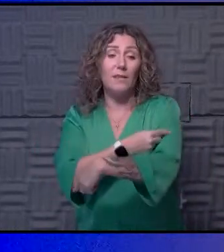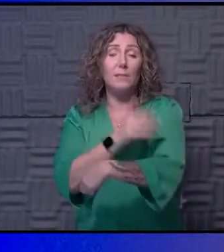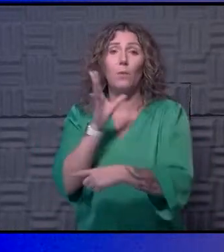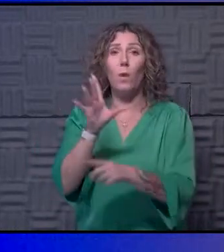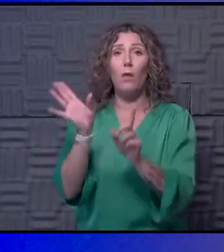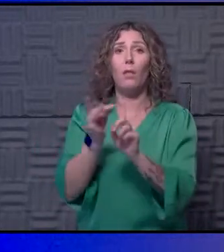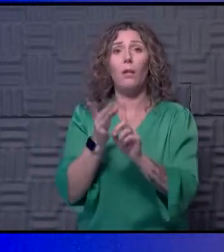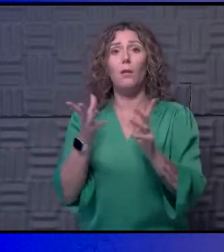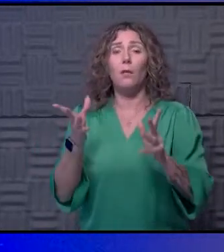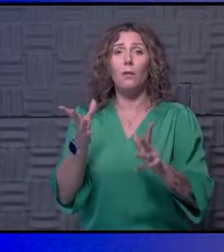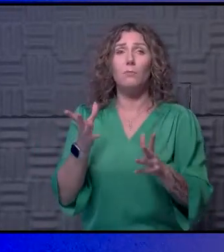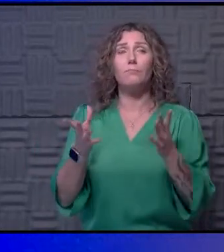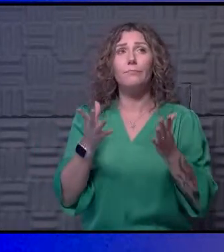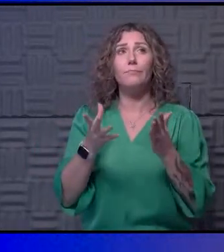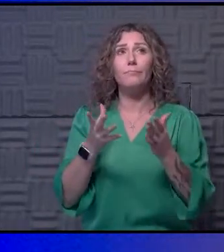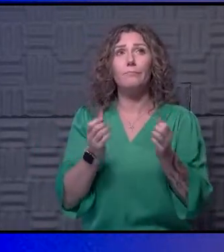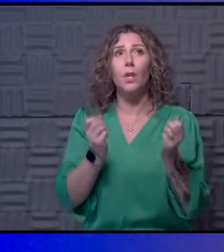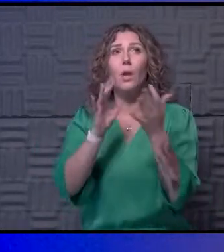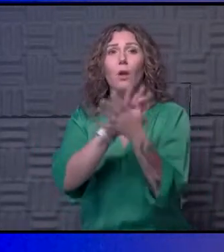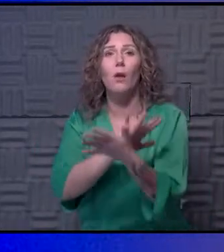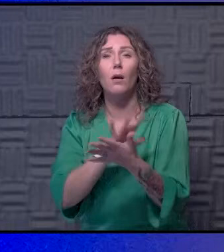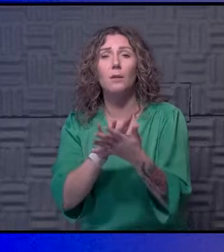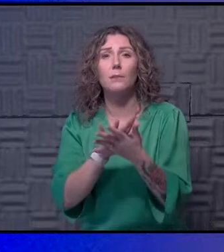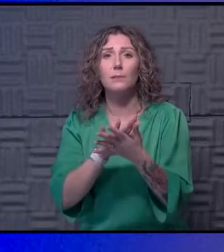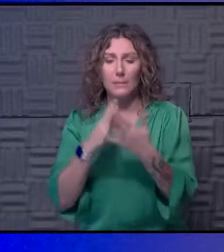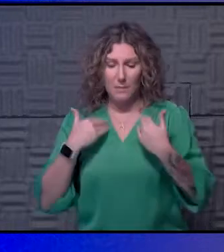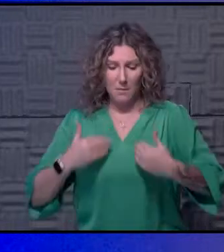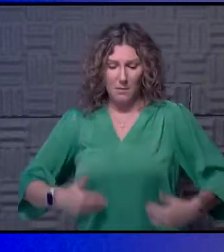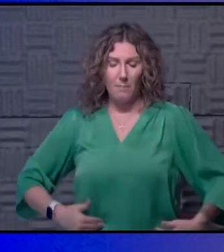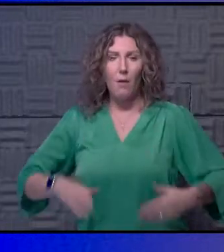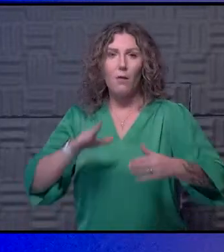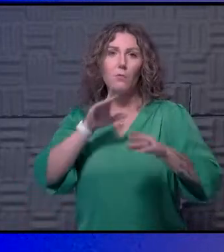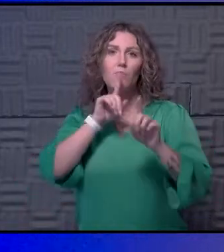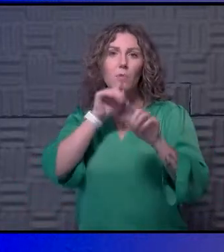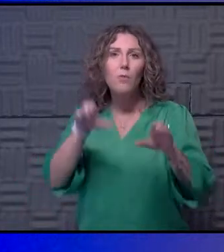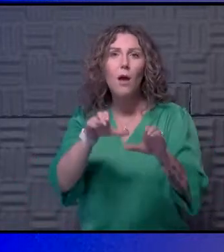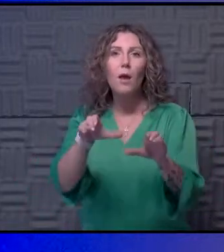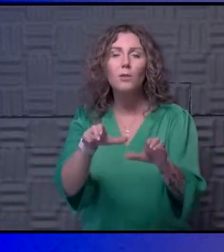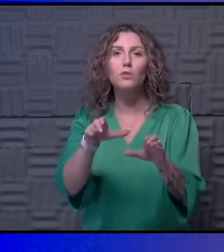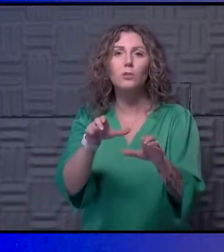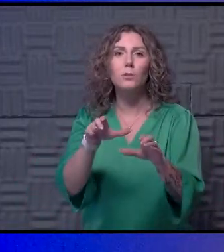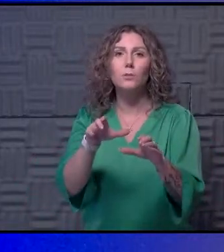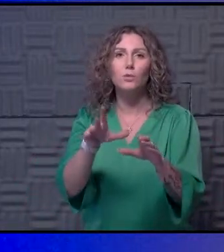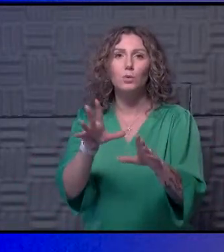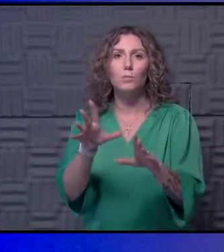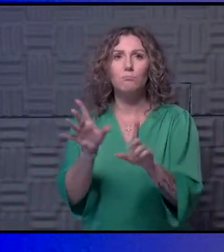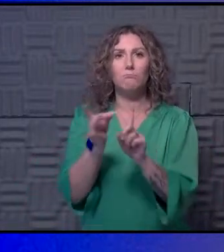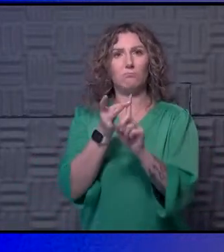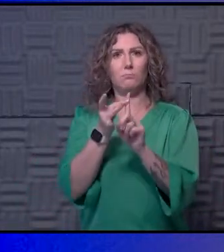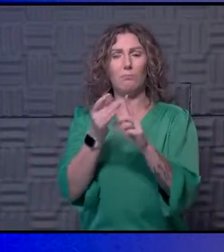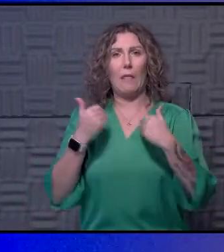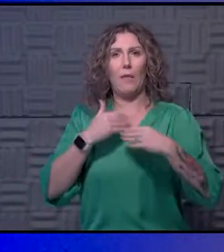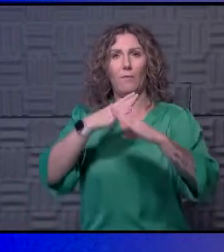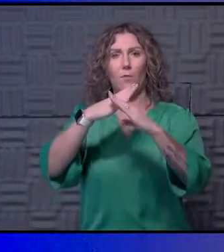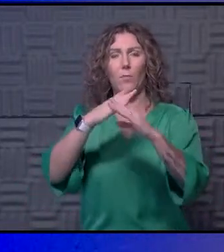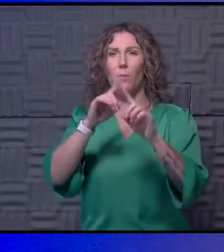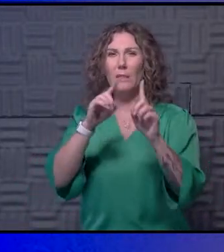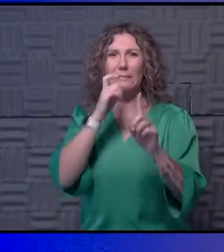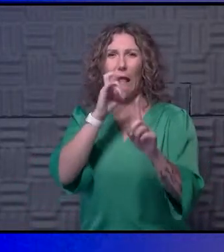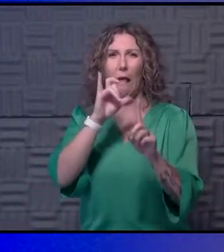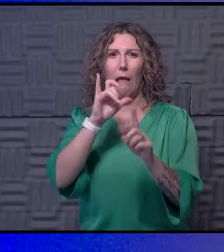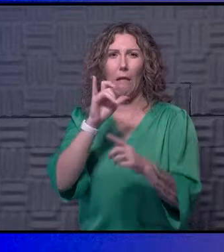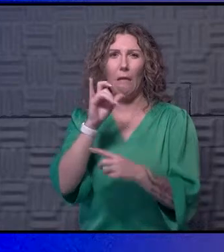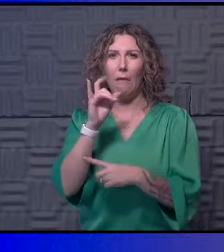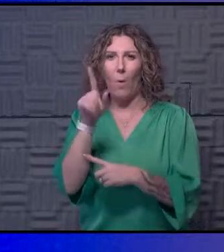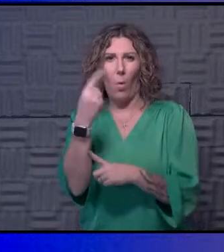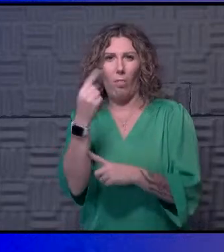That means we don't know if it will cause an immune reaction to give you immunity. But that is not isolated to this vaccine.